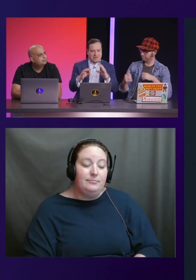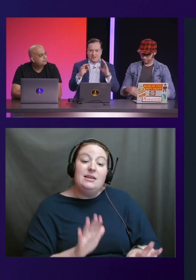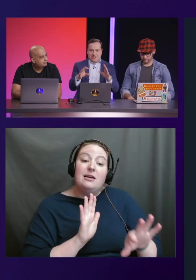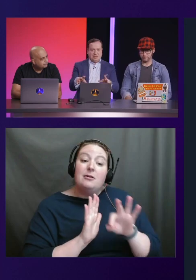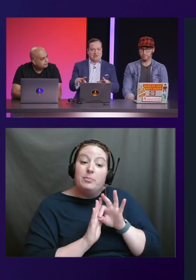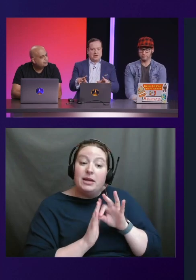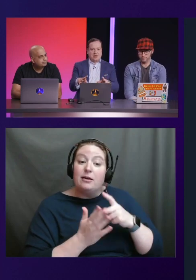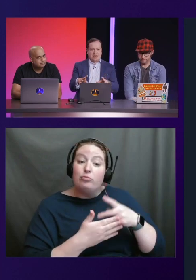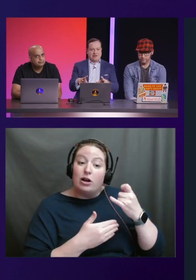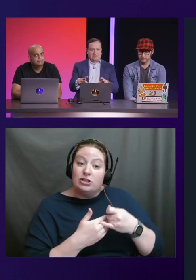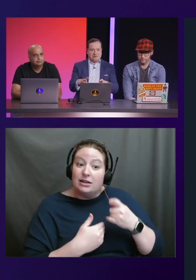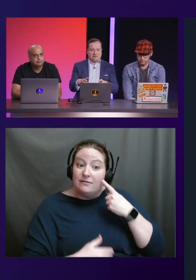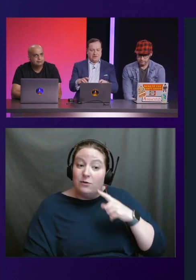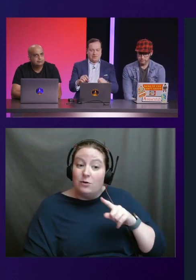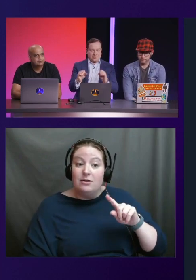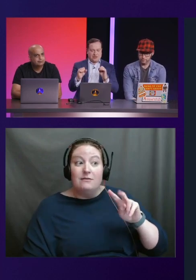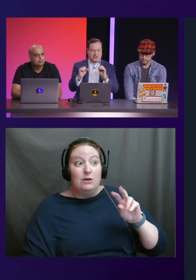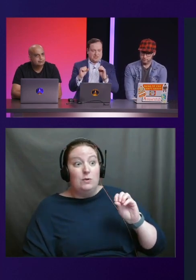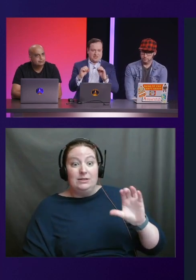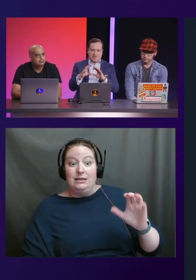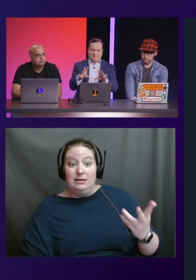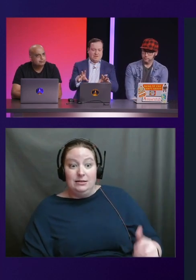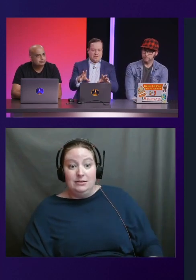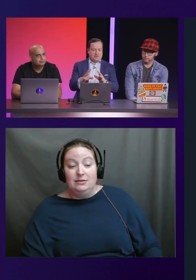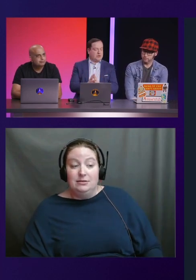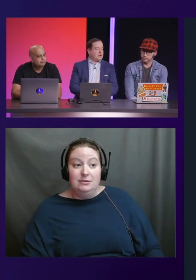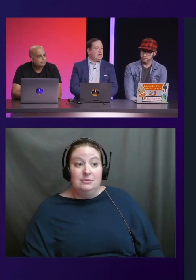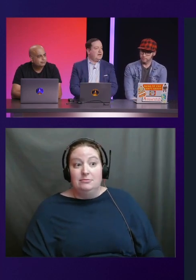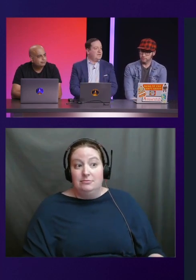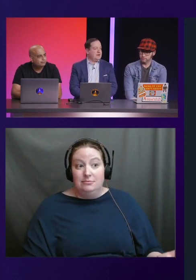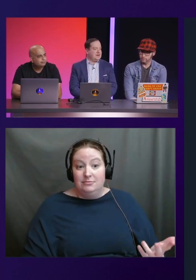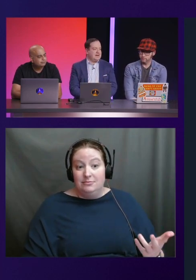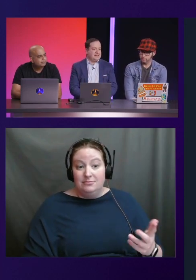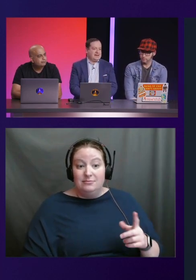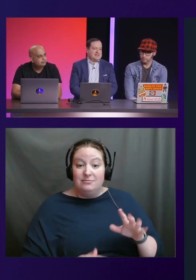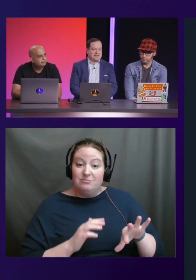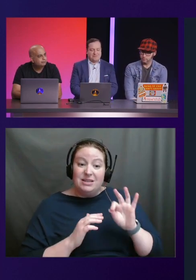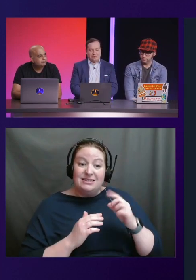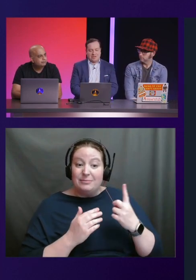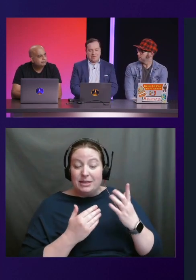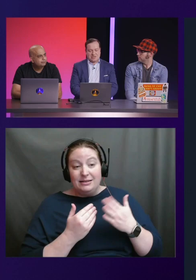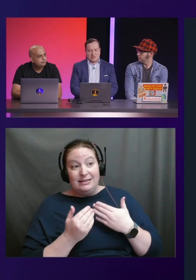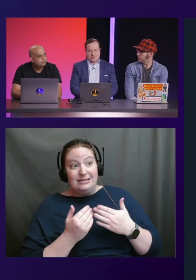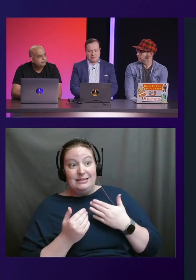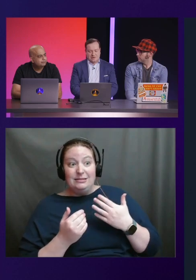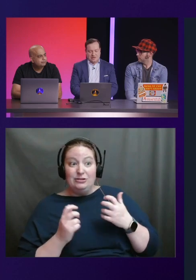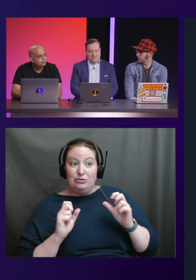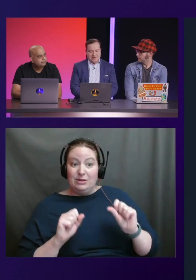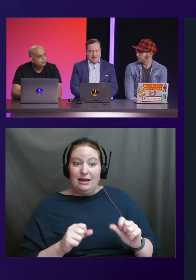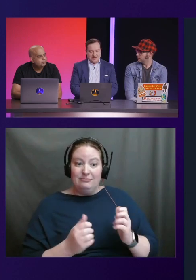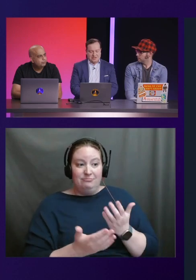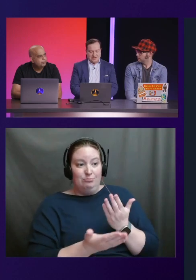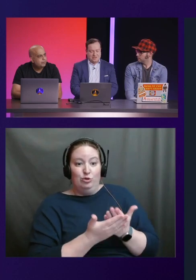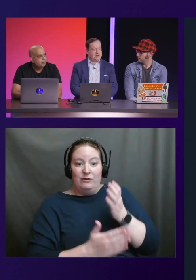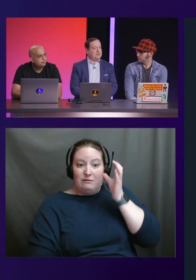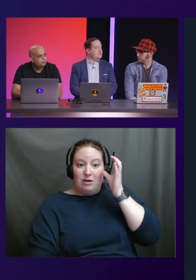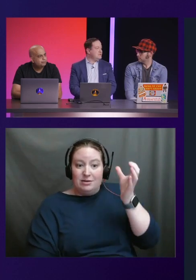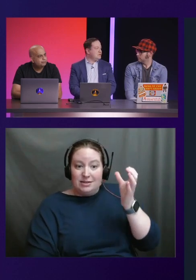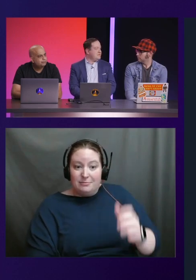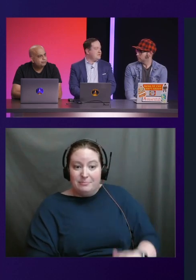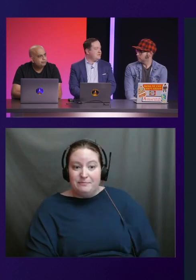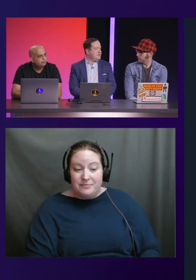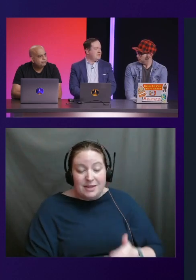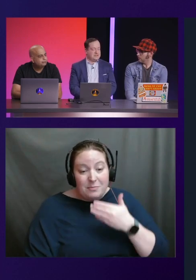pick like a low-hanging fruit where you can just start working on it right away. Like I said, for me, the best way to learn is just start